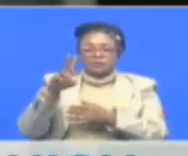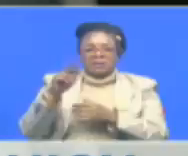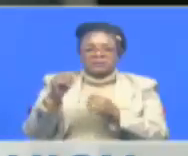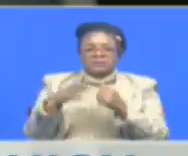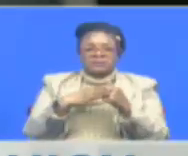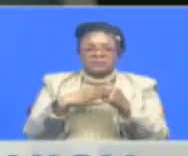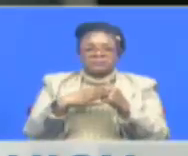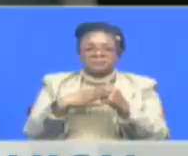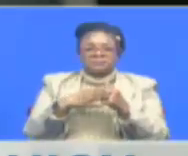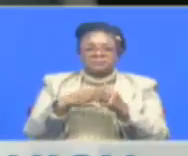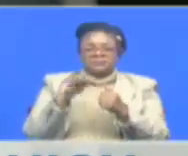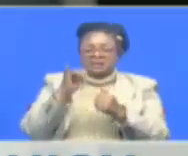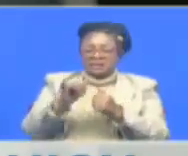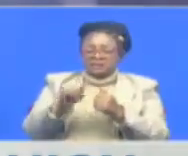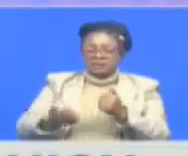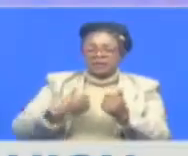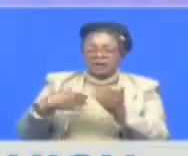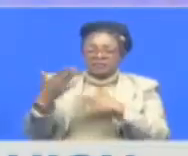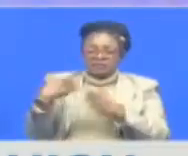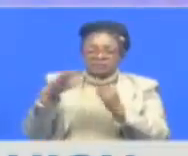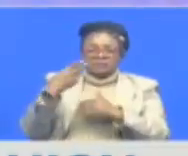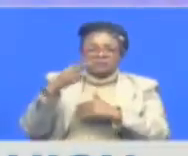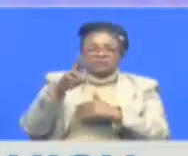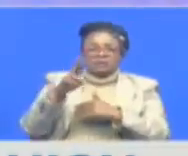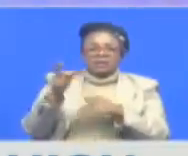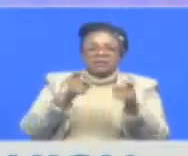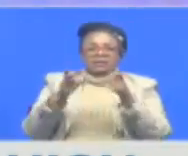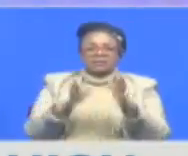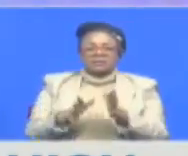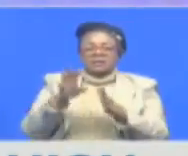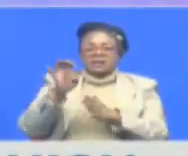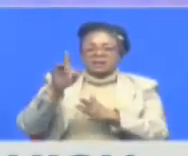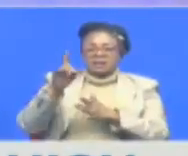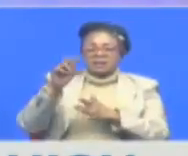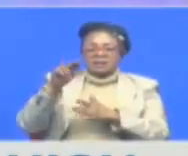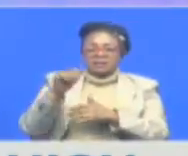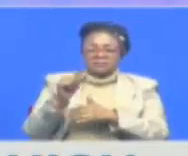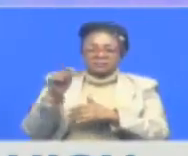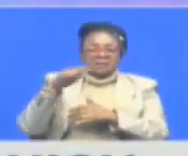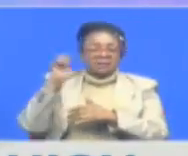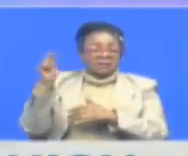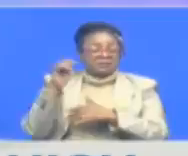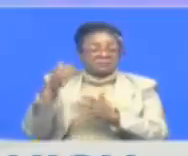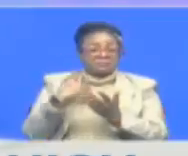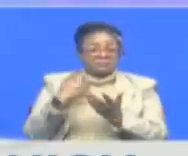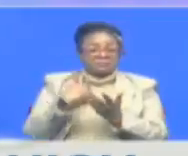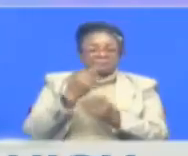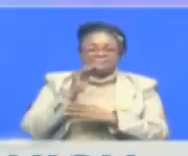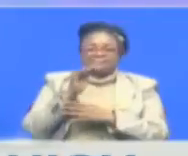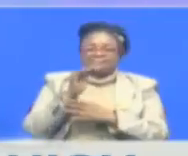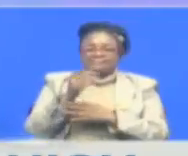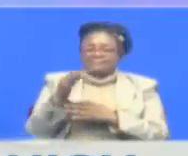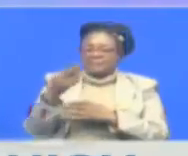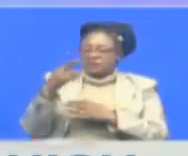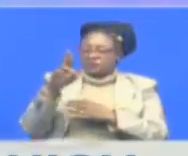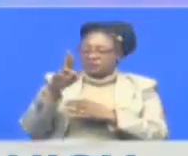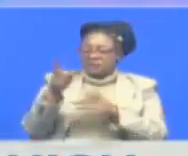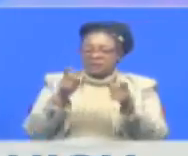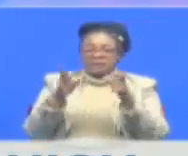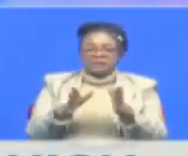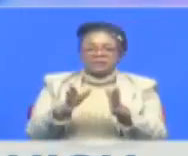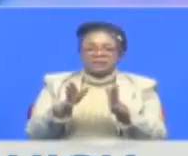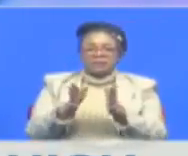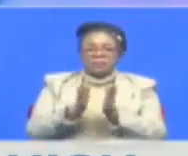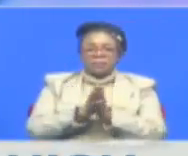month, EABL's former group human resources director, Edna Otieno's tenure at the as the HR director for Diageo